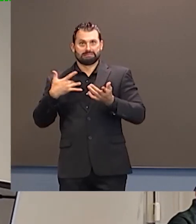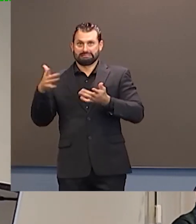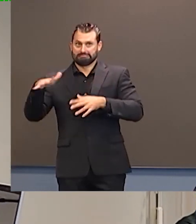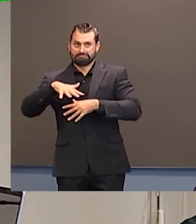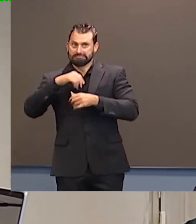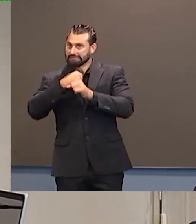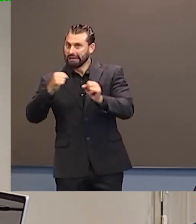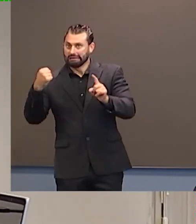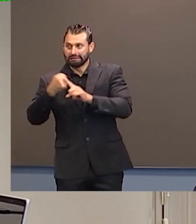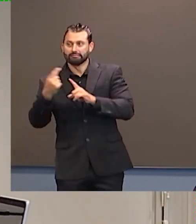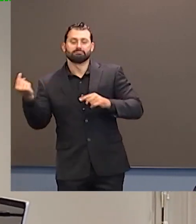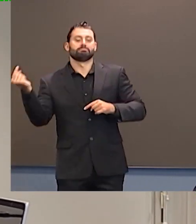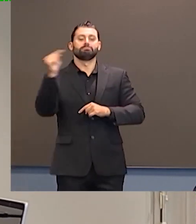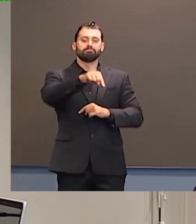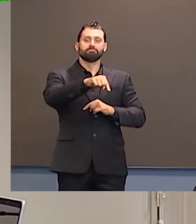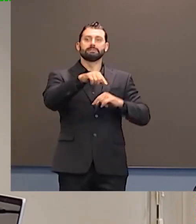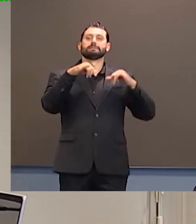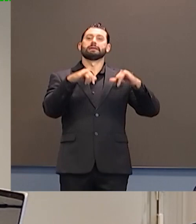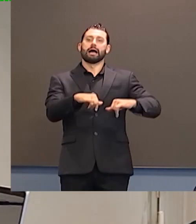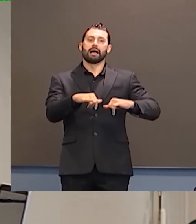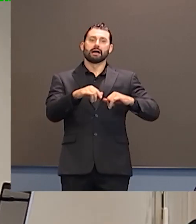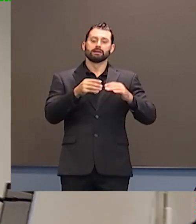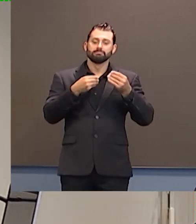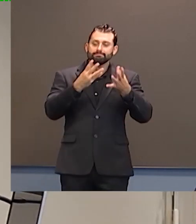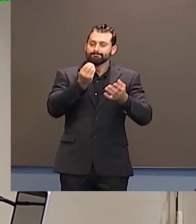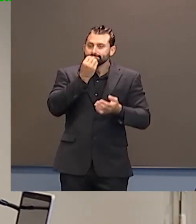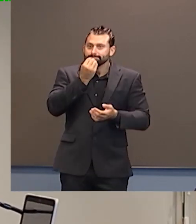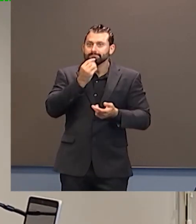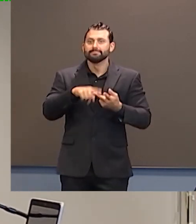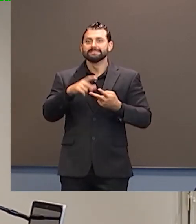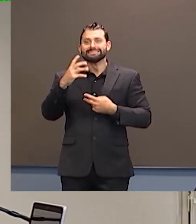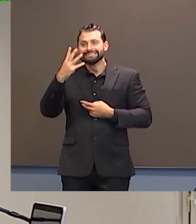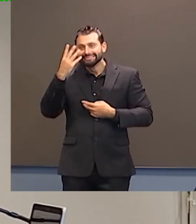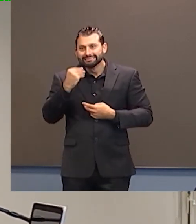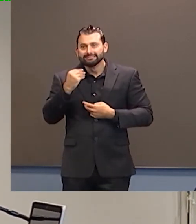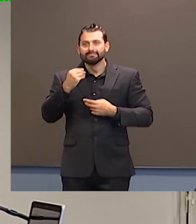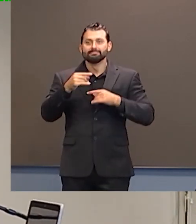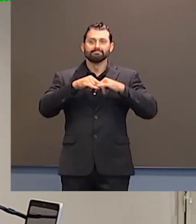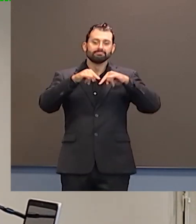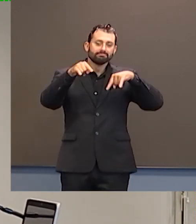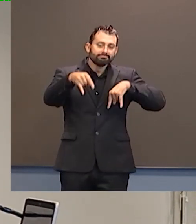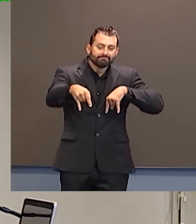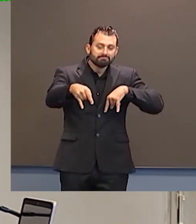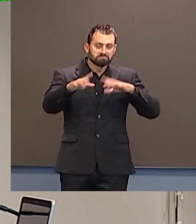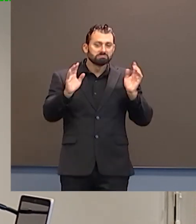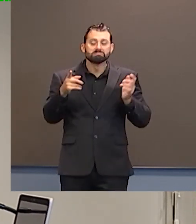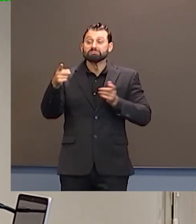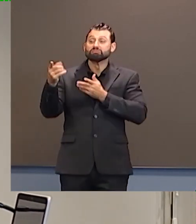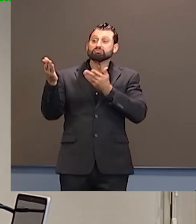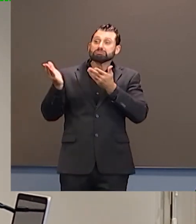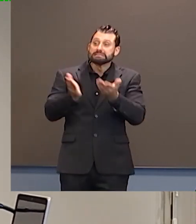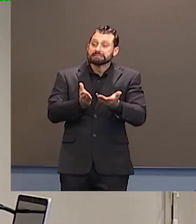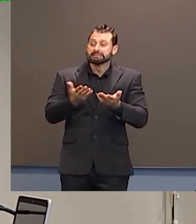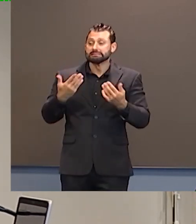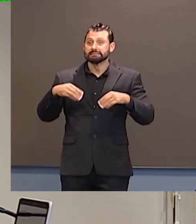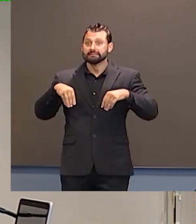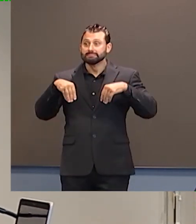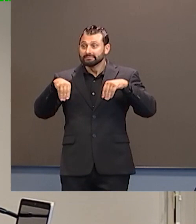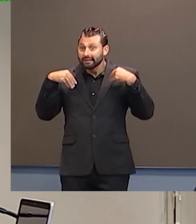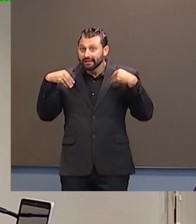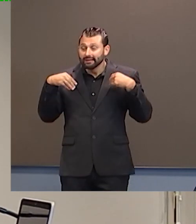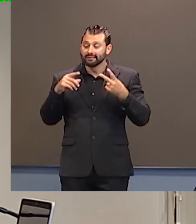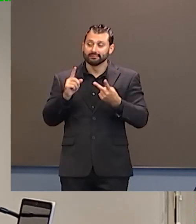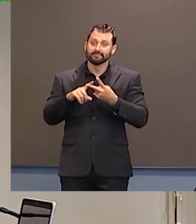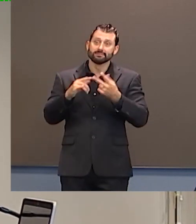something in to keep them occupied have a change of clothes you know we will have food at the schools and water at the